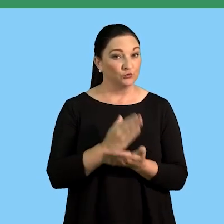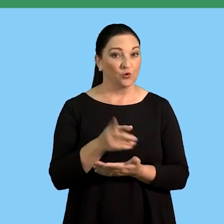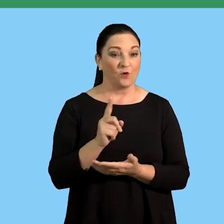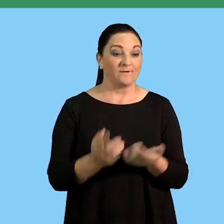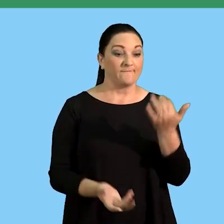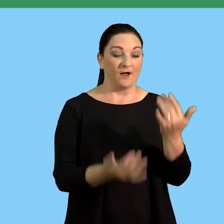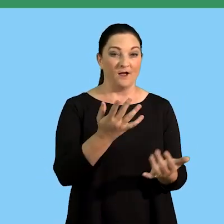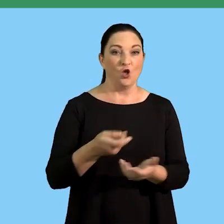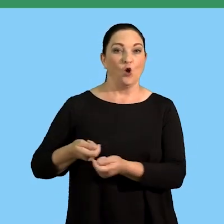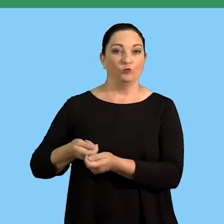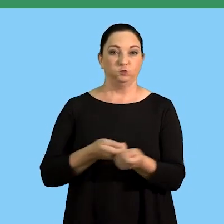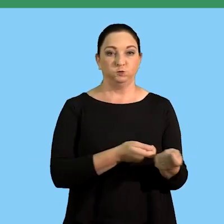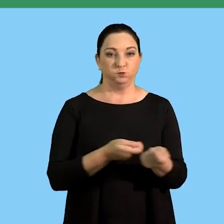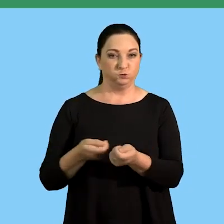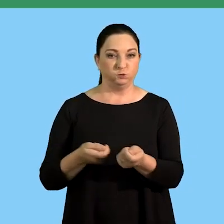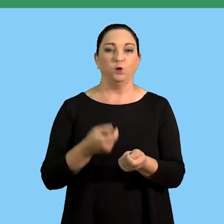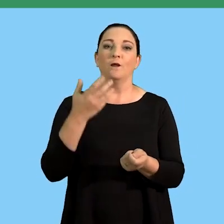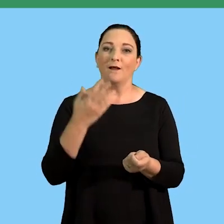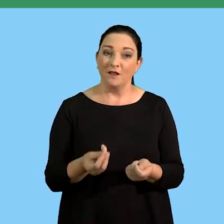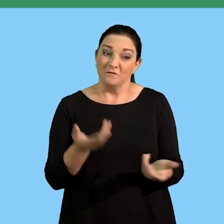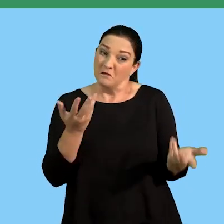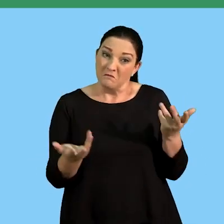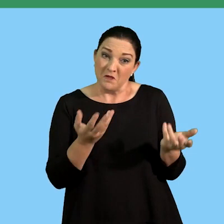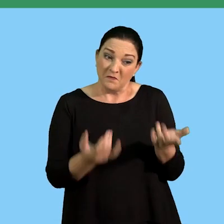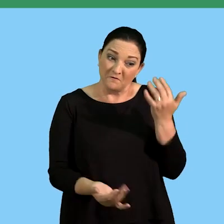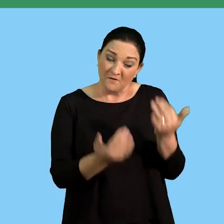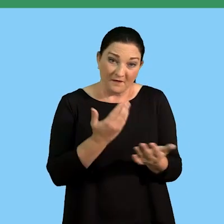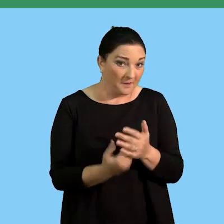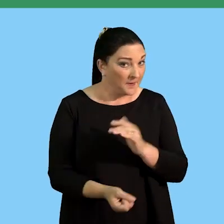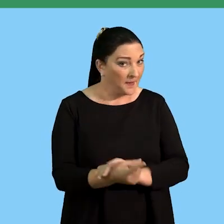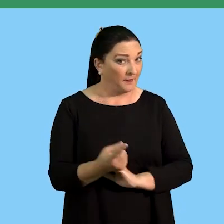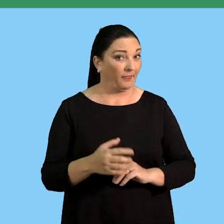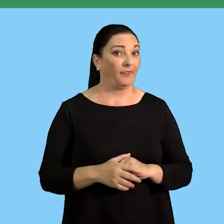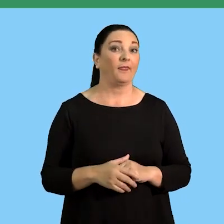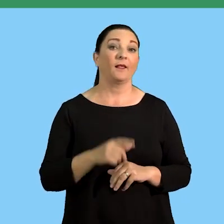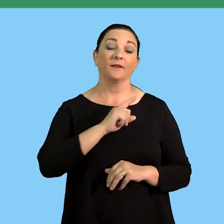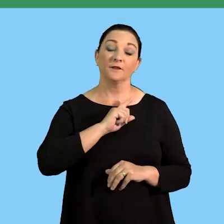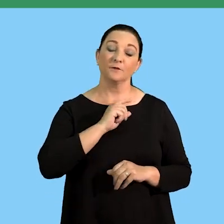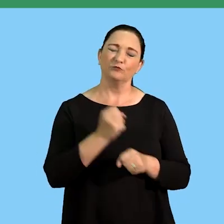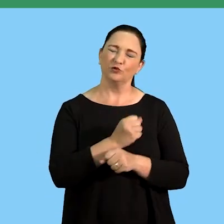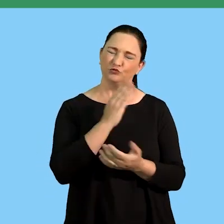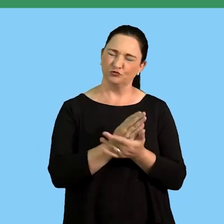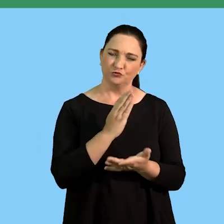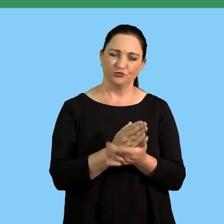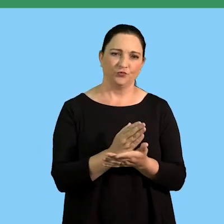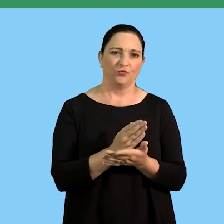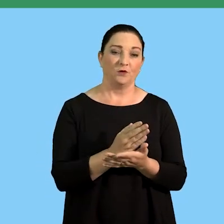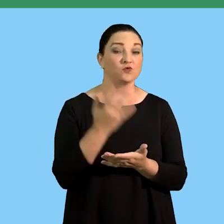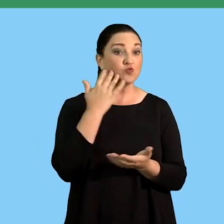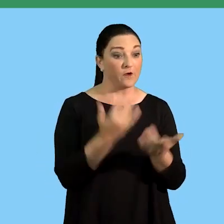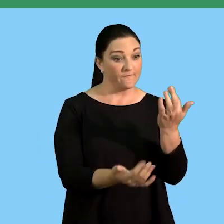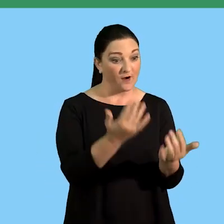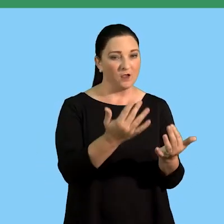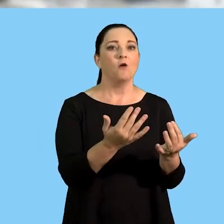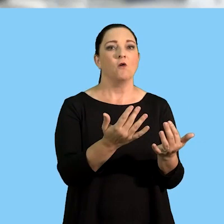there are fire extinguishers available at the workplace in case a fire can happen. So we want to make sure